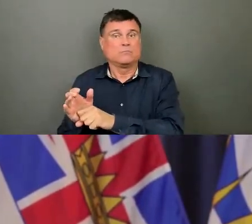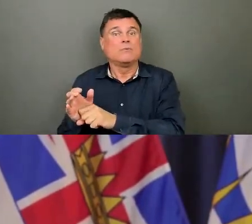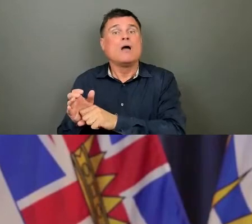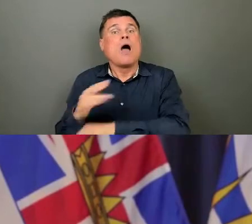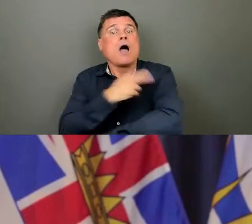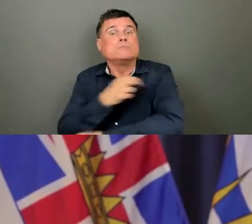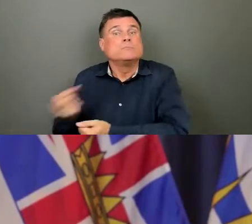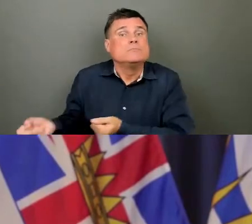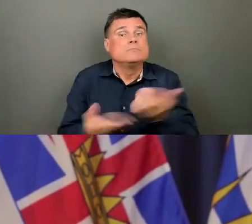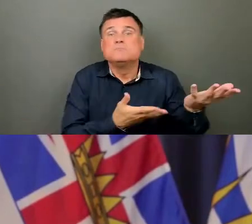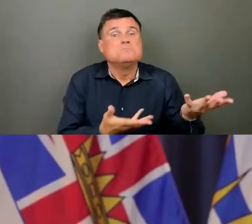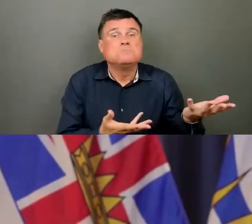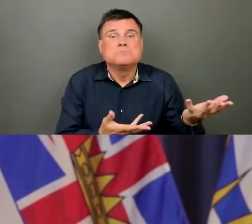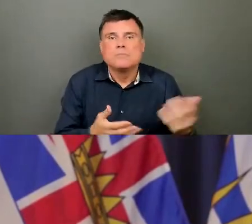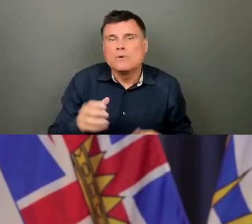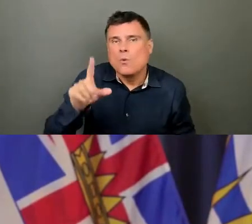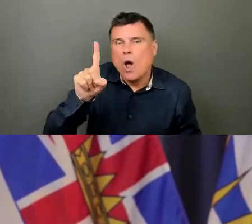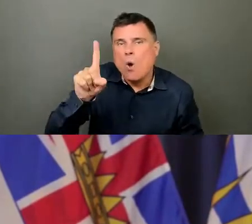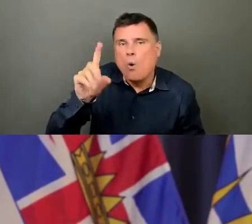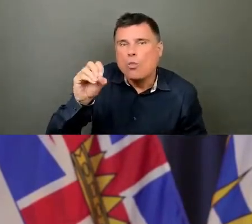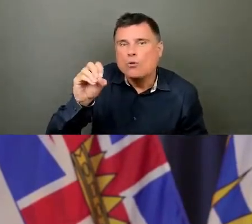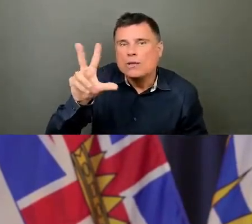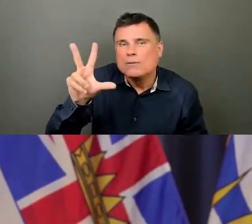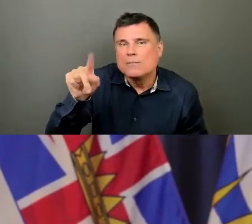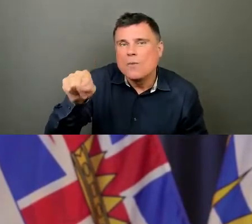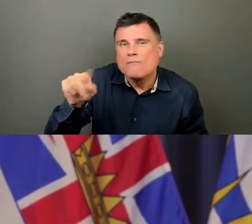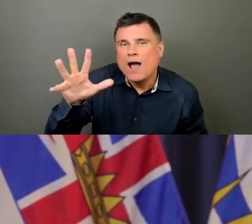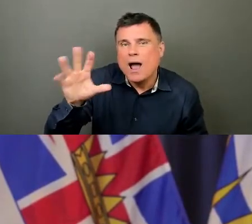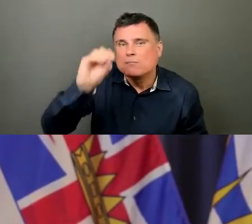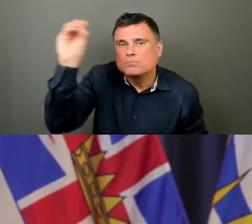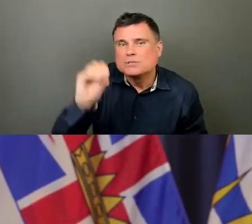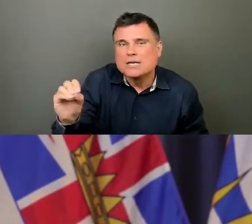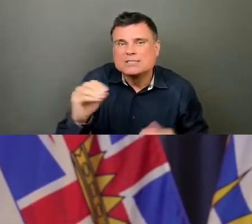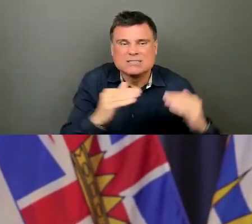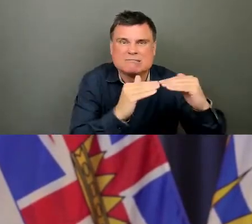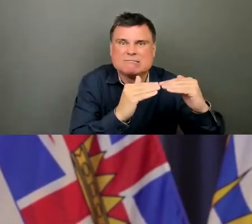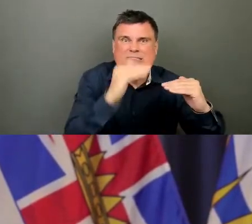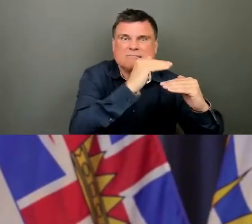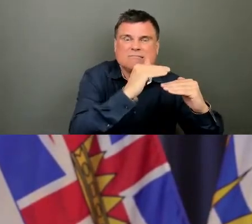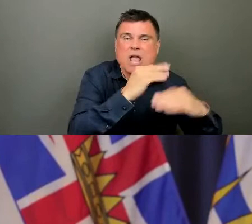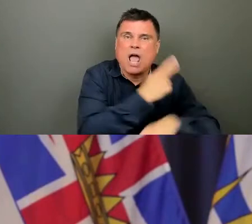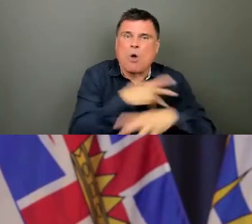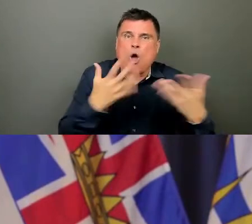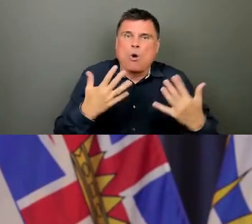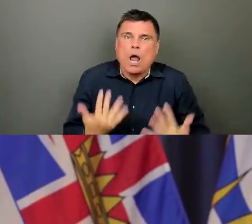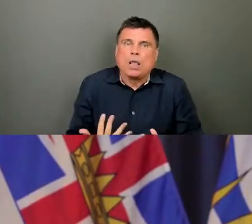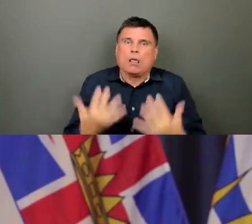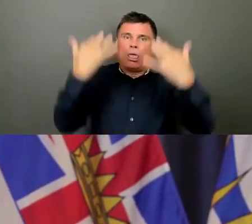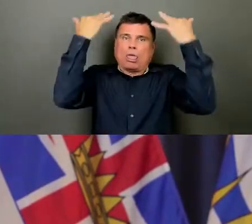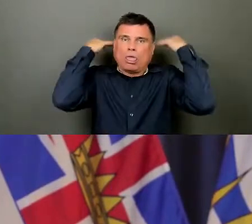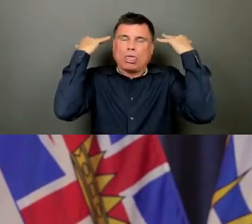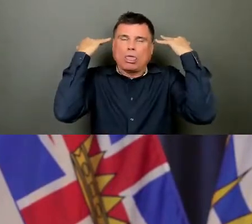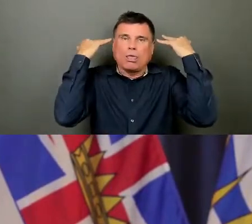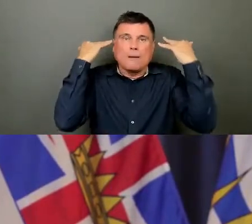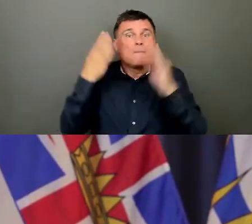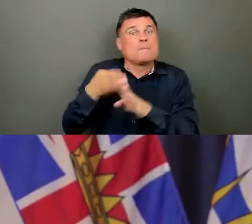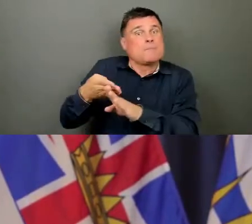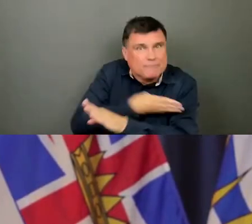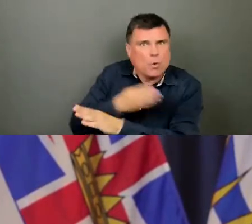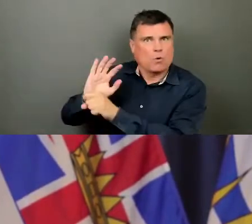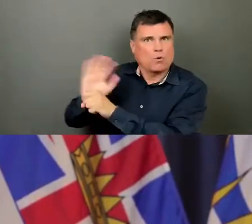at 103.5% of capacity. And some of those other issues are moving back to where they were. It's why we're building hospitals. It's why